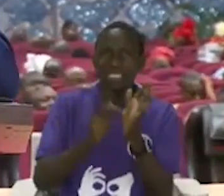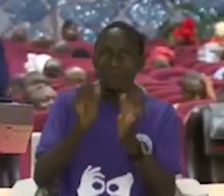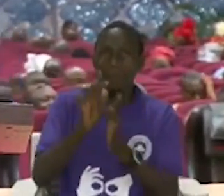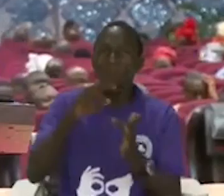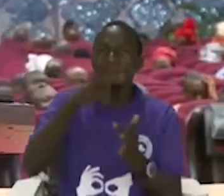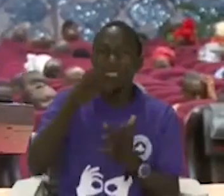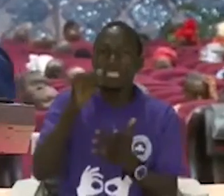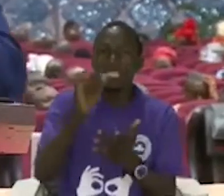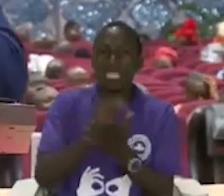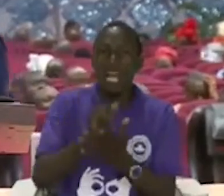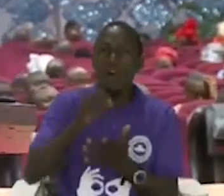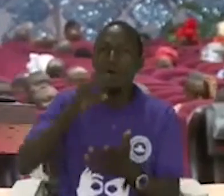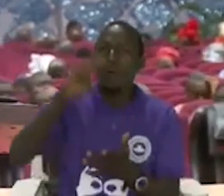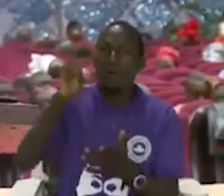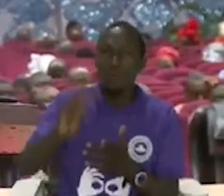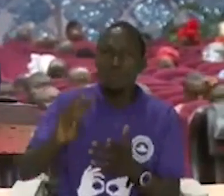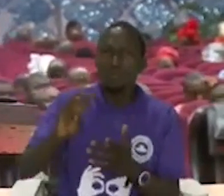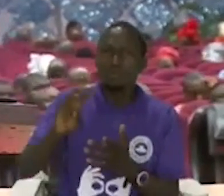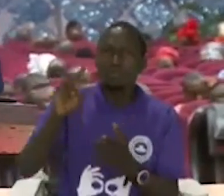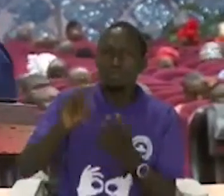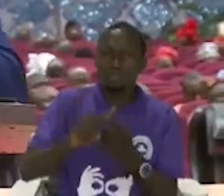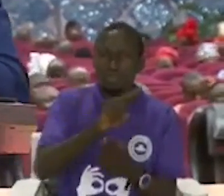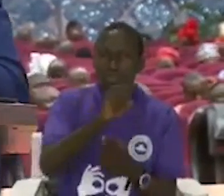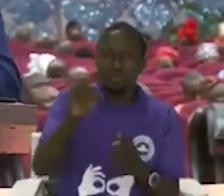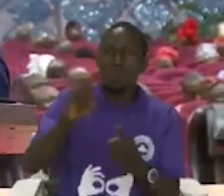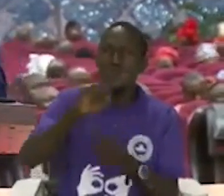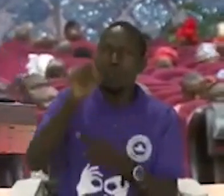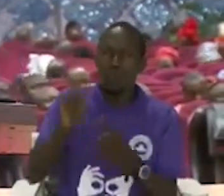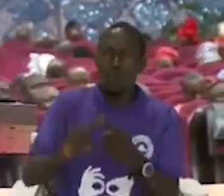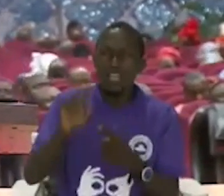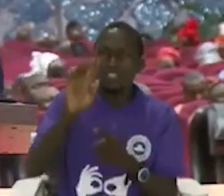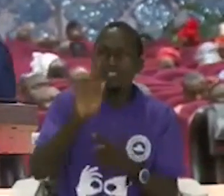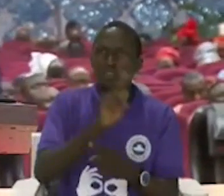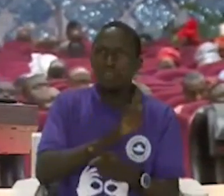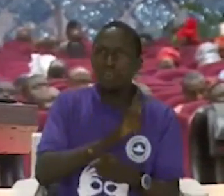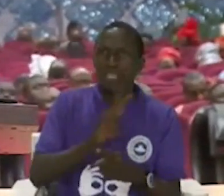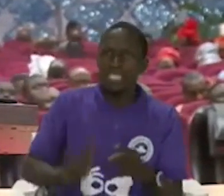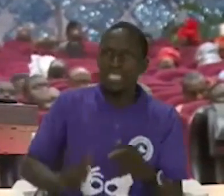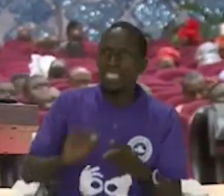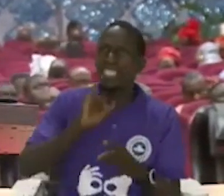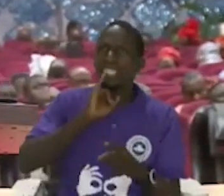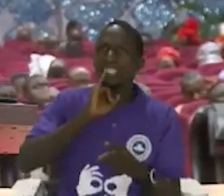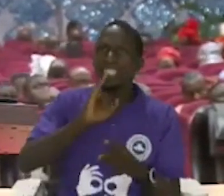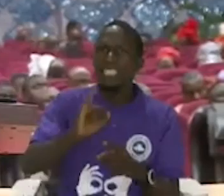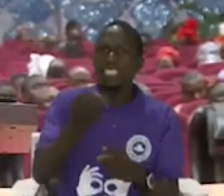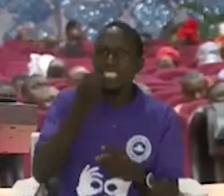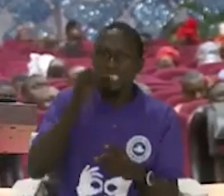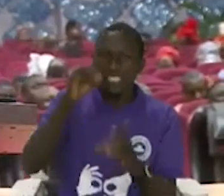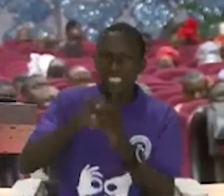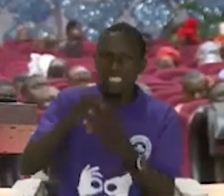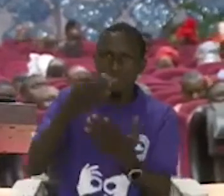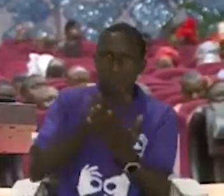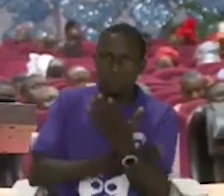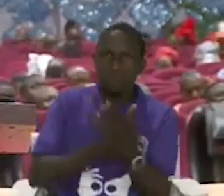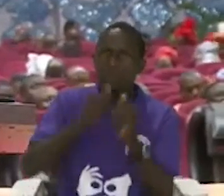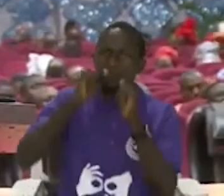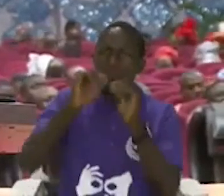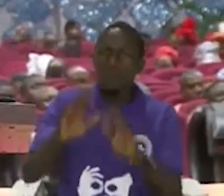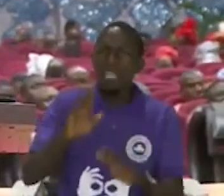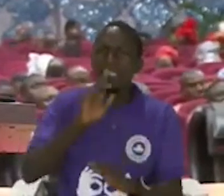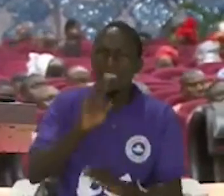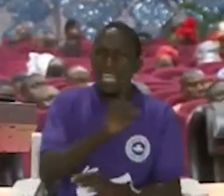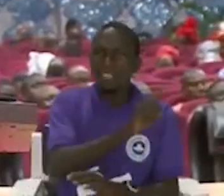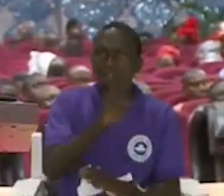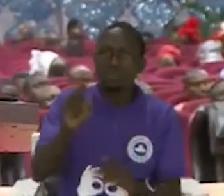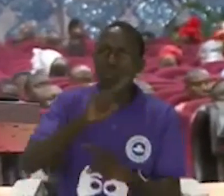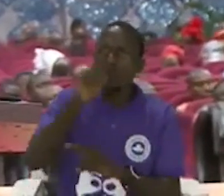to you, O land, when your king is a child, and when your priest is feasting the money. Blessed are you, O land,